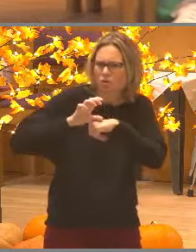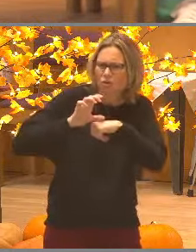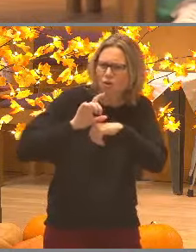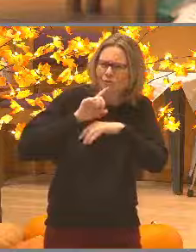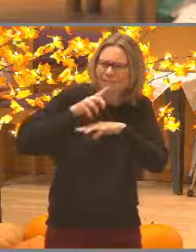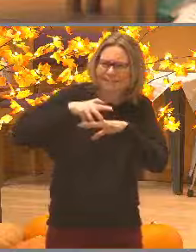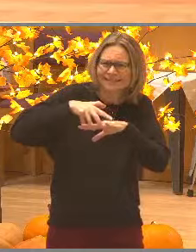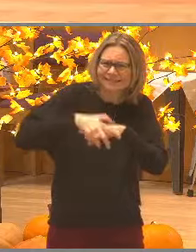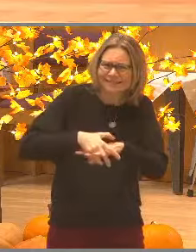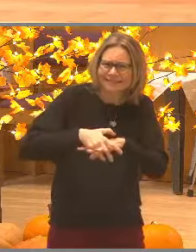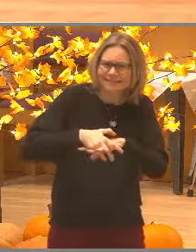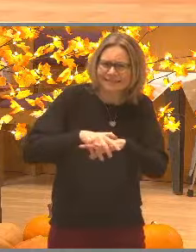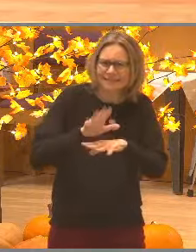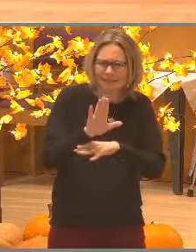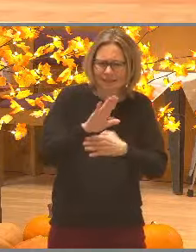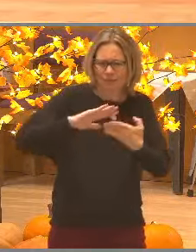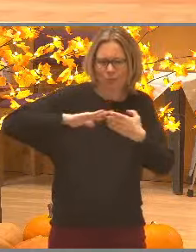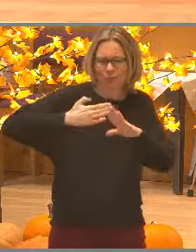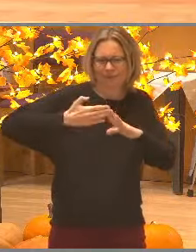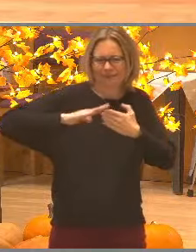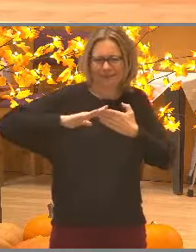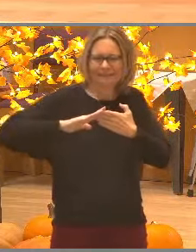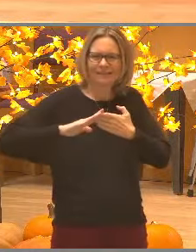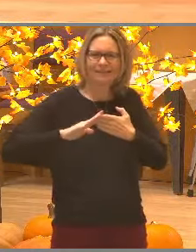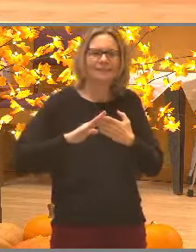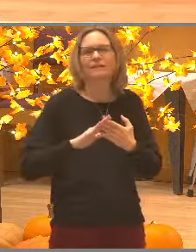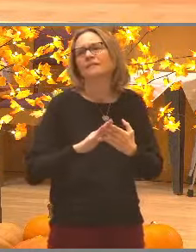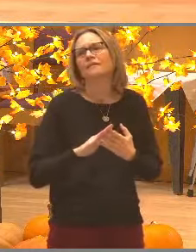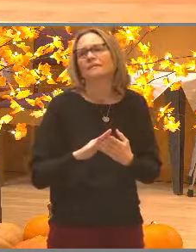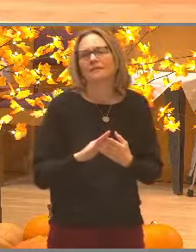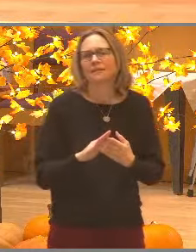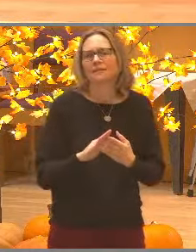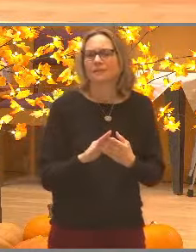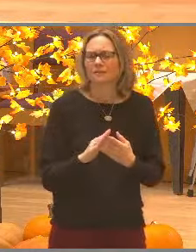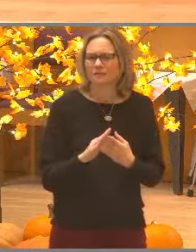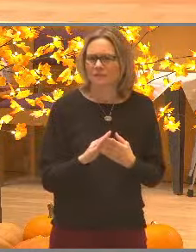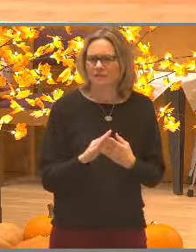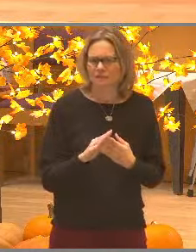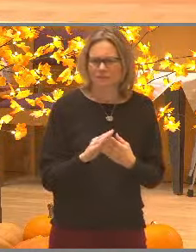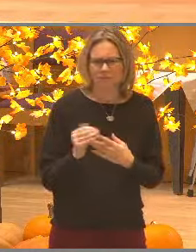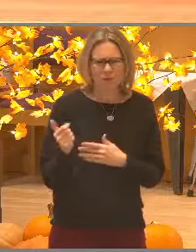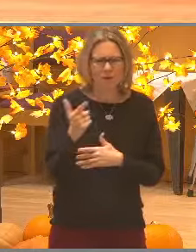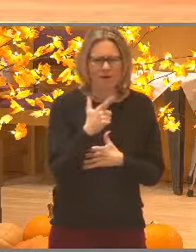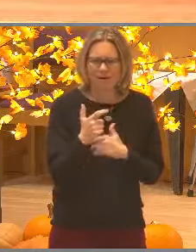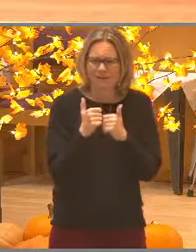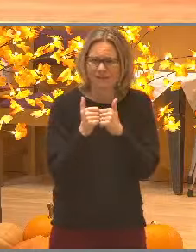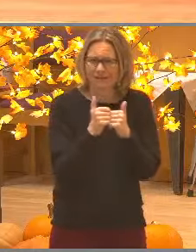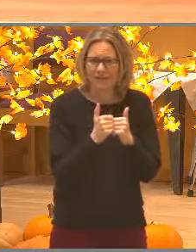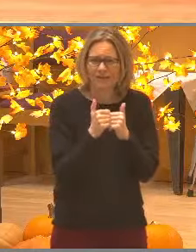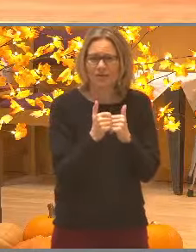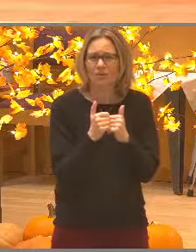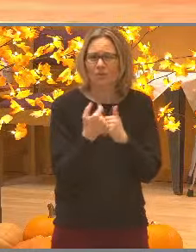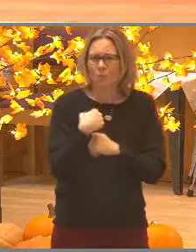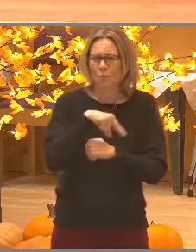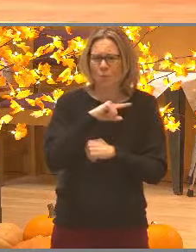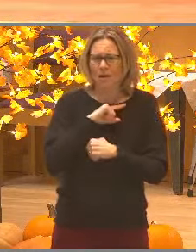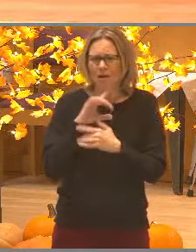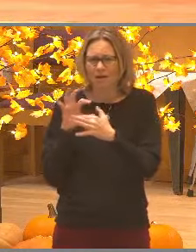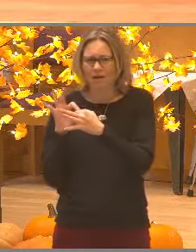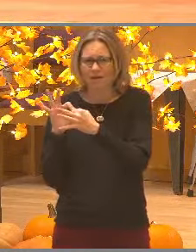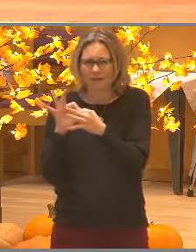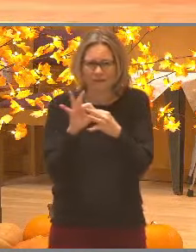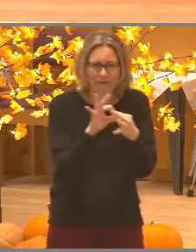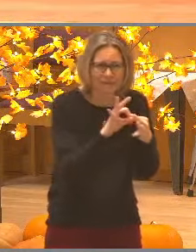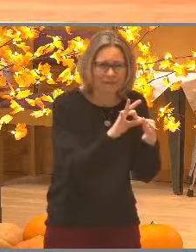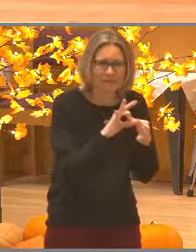rooted in the community. And as it was said earlier, that we are all in this together and that we are connected